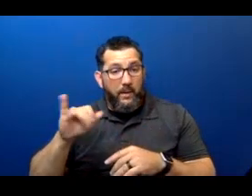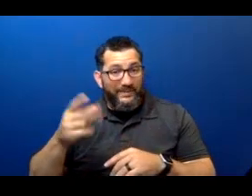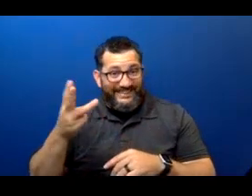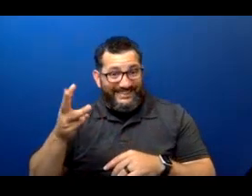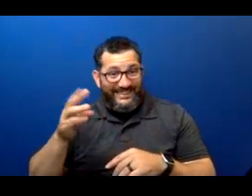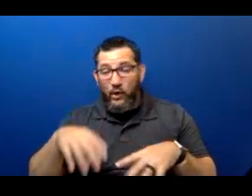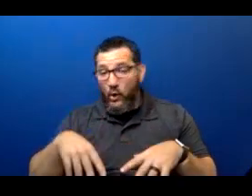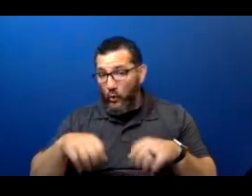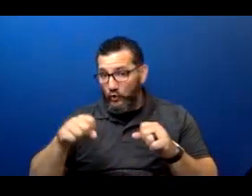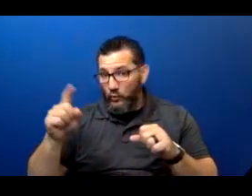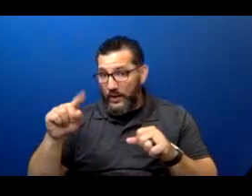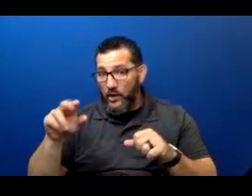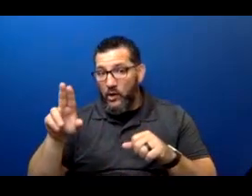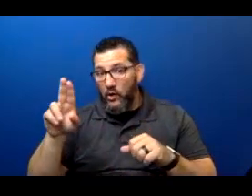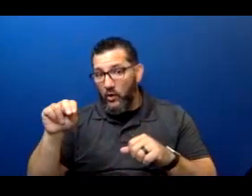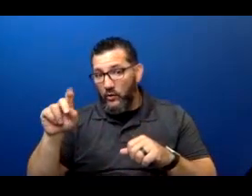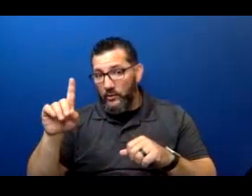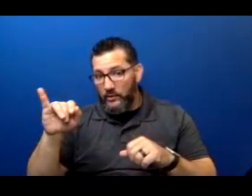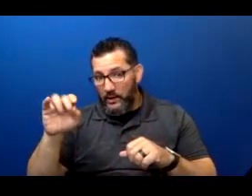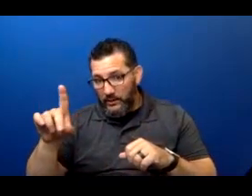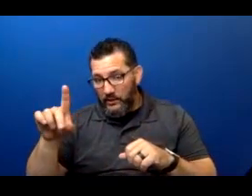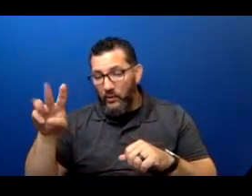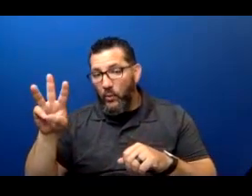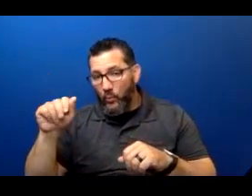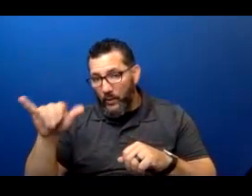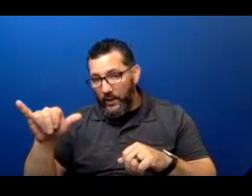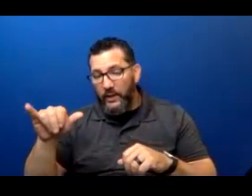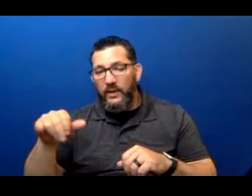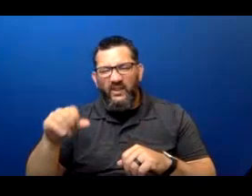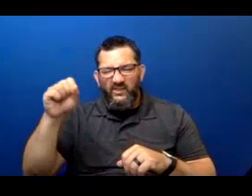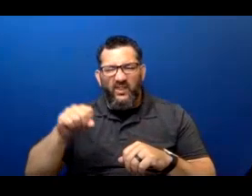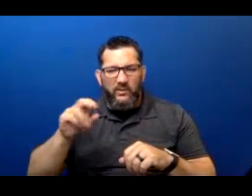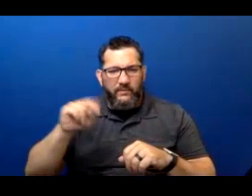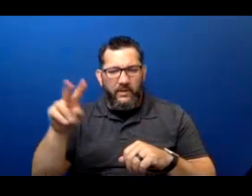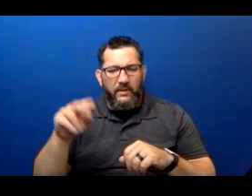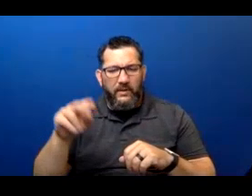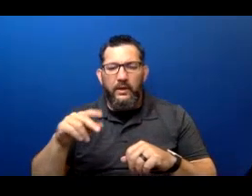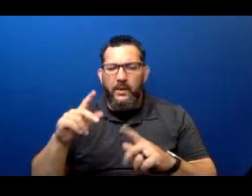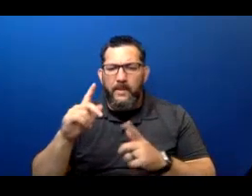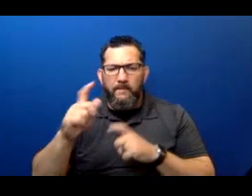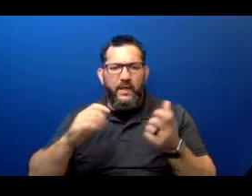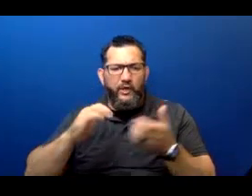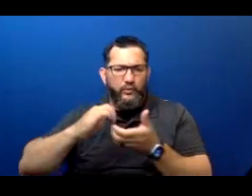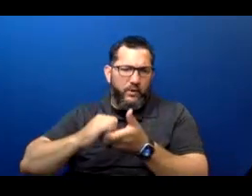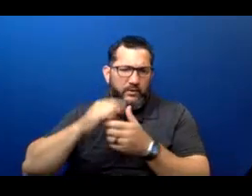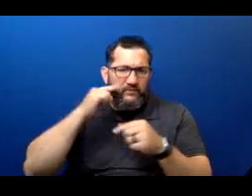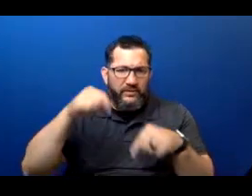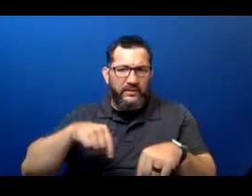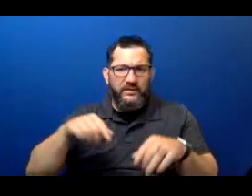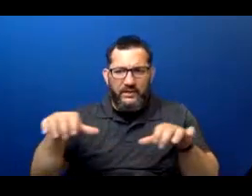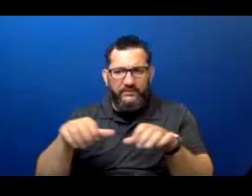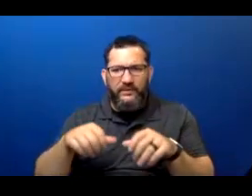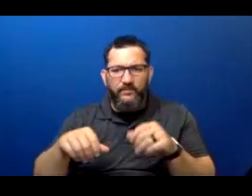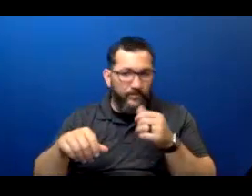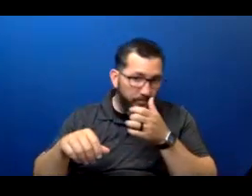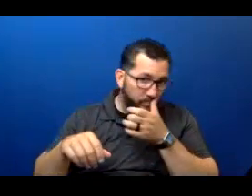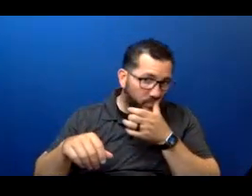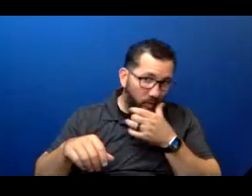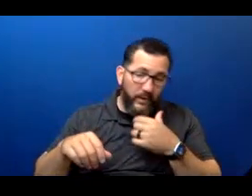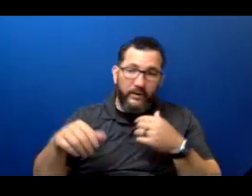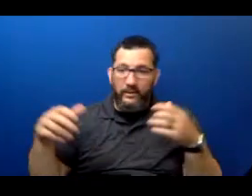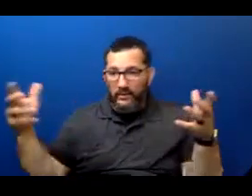hosted at the United Way, Southern Nevada United Way, as a major partner for this activity. We